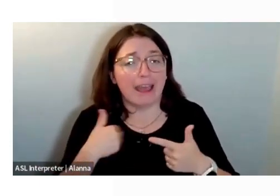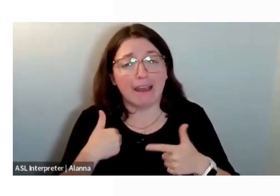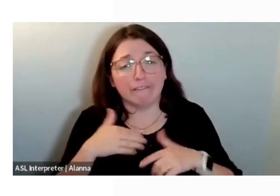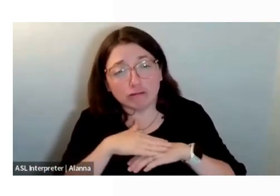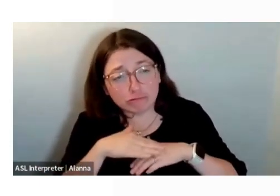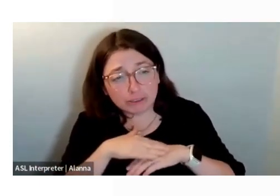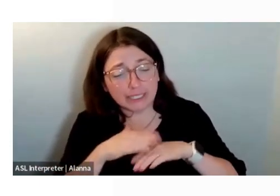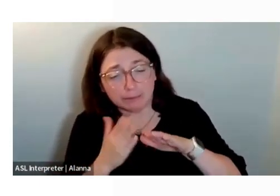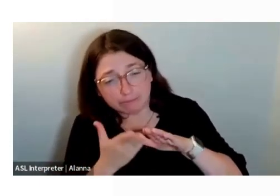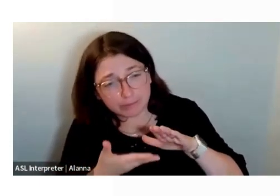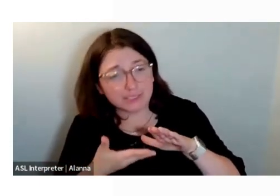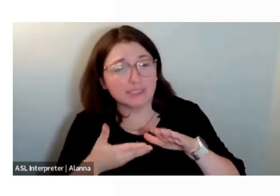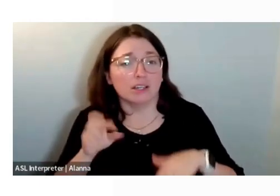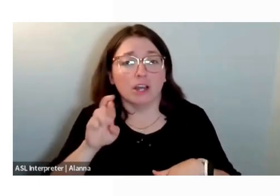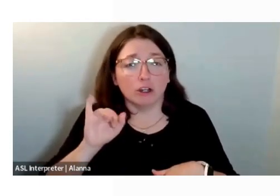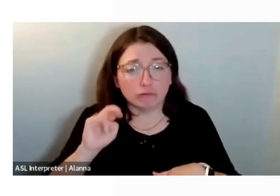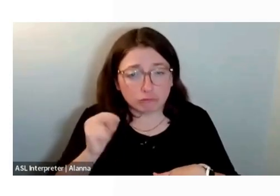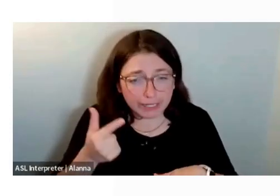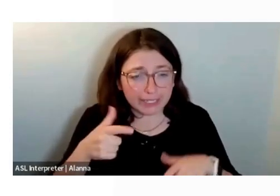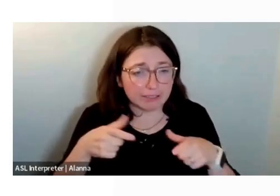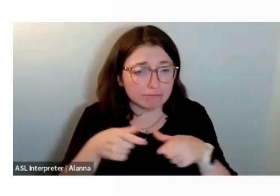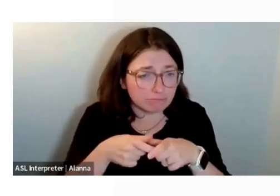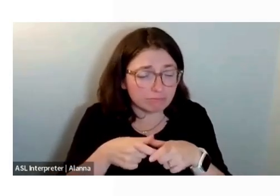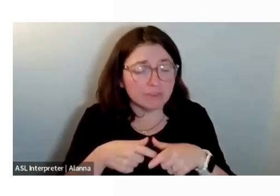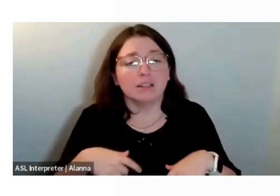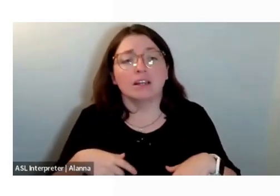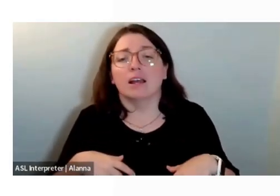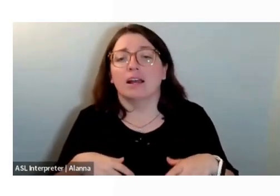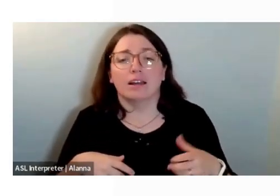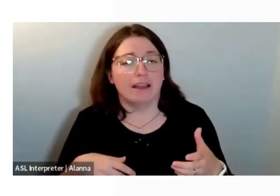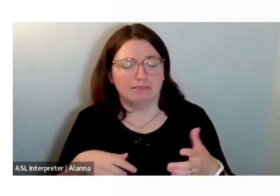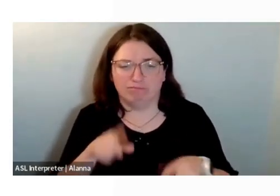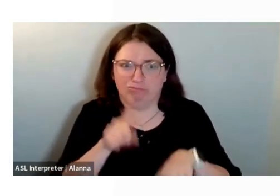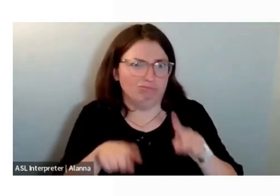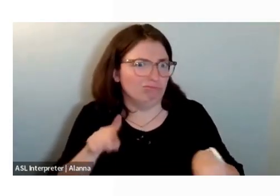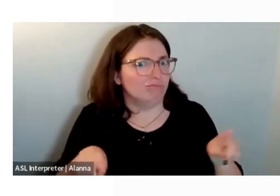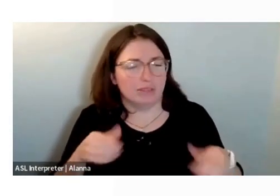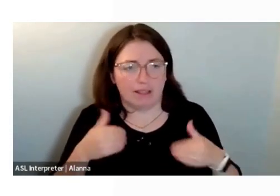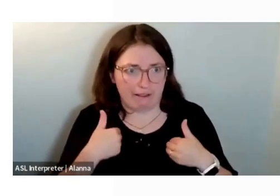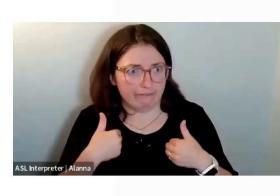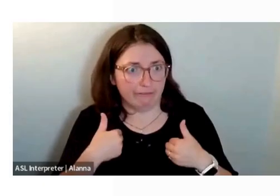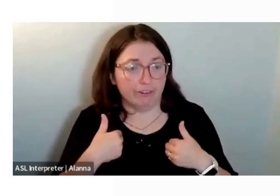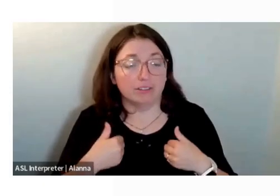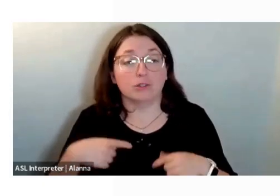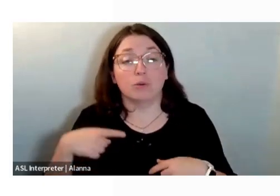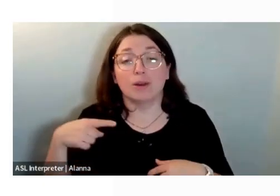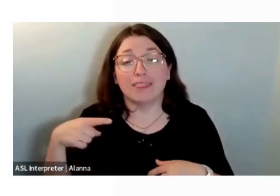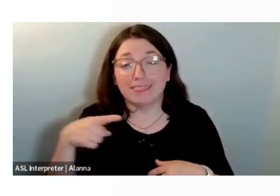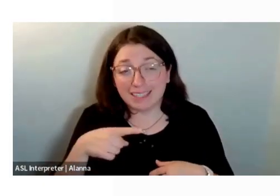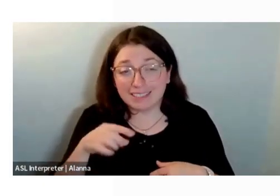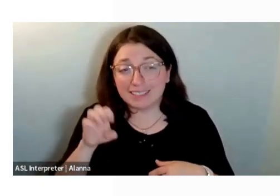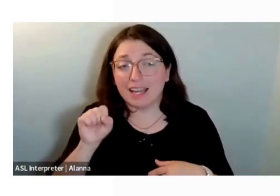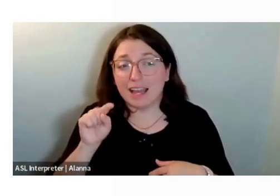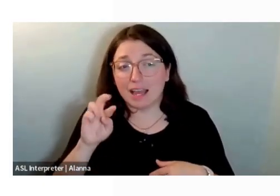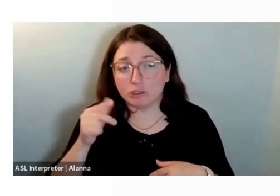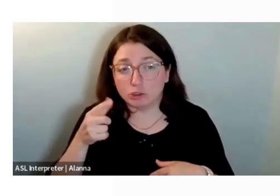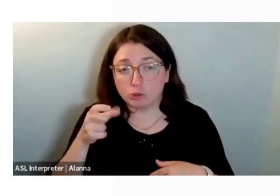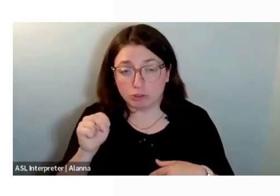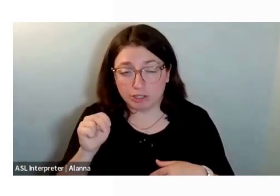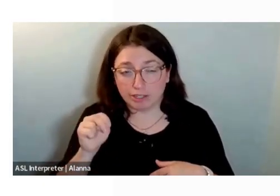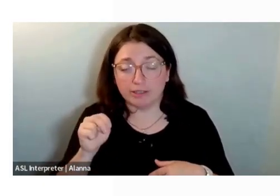tablets. And this estrogen actually makes labial skin